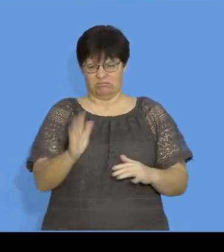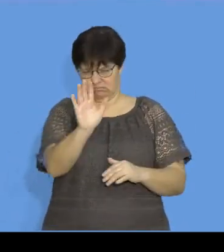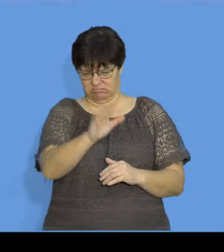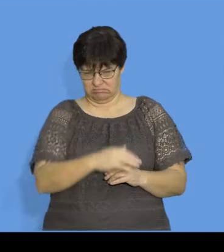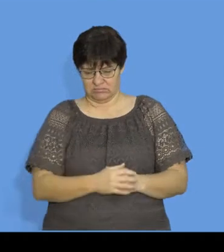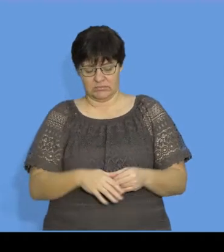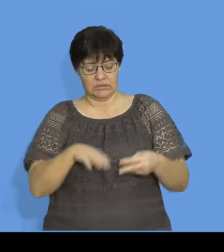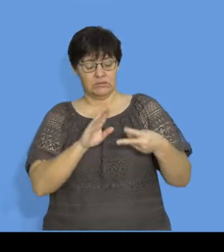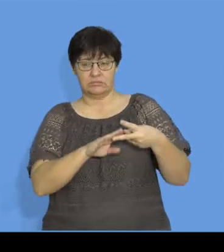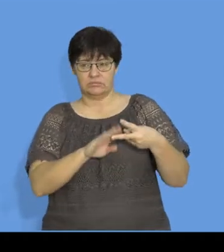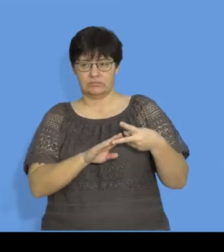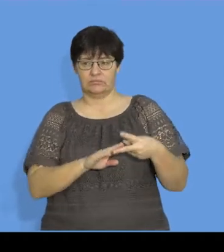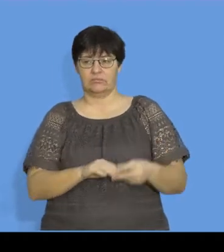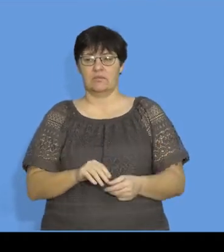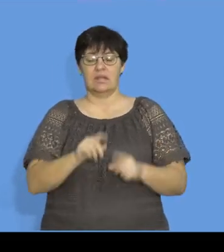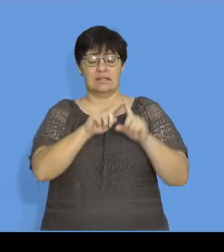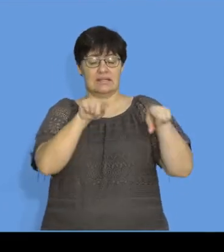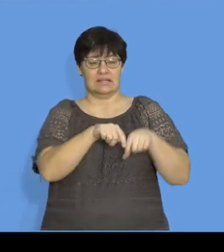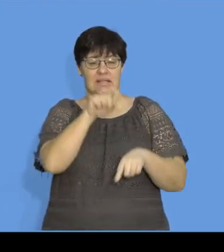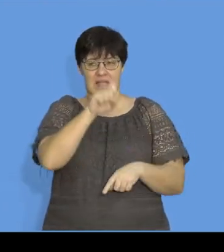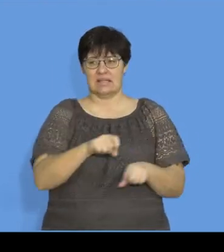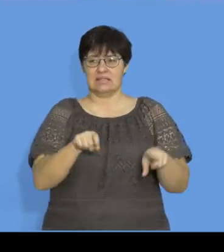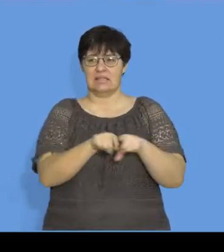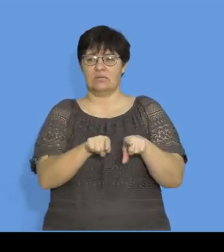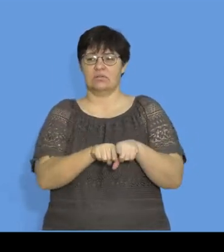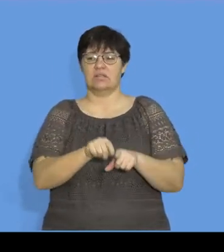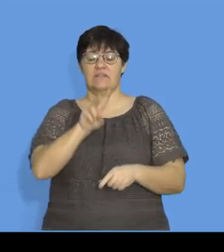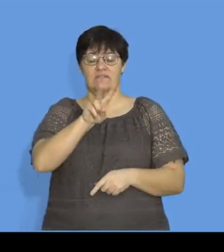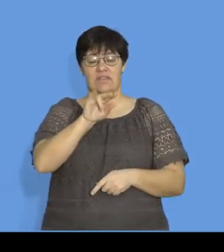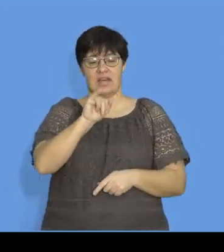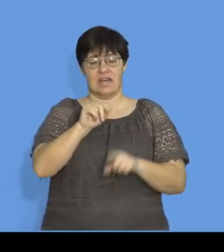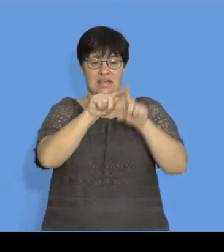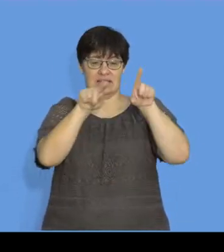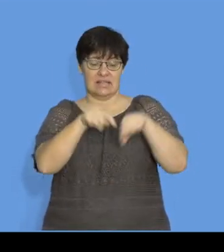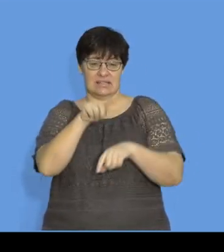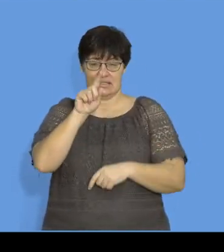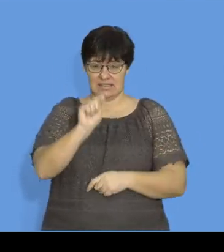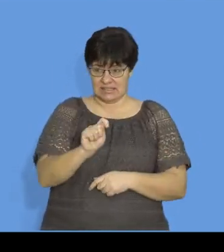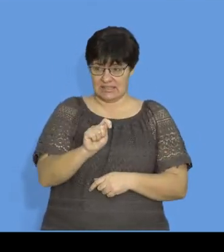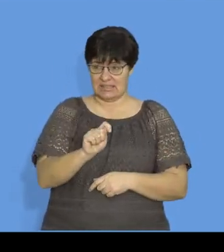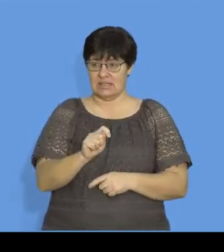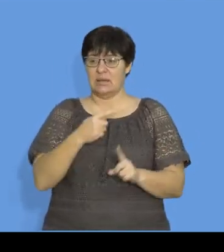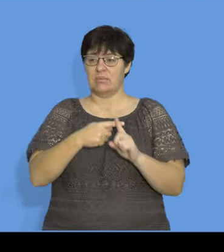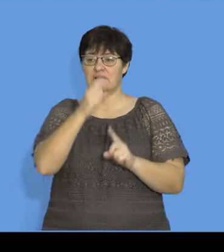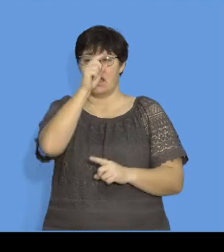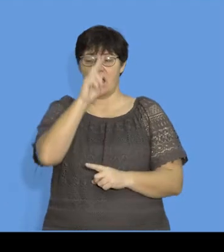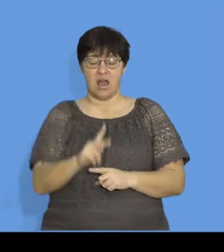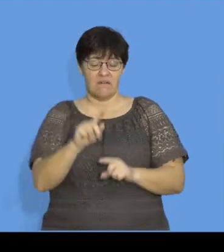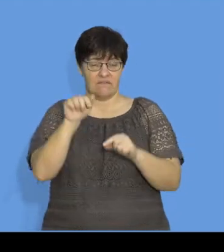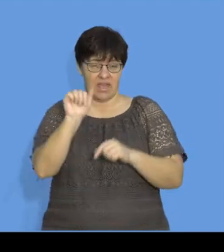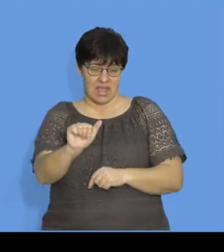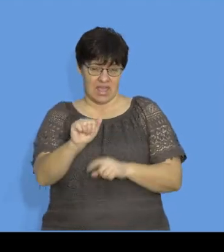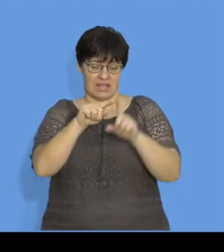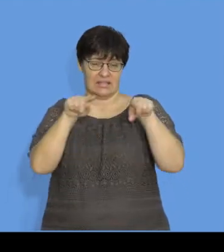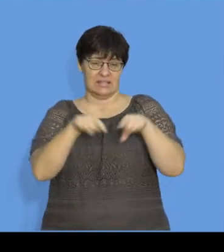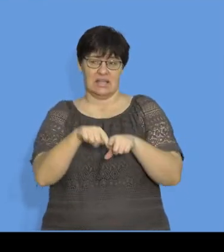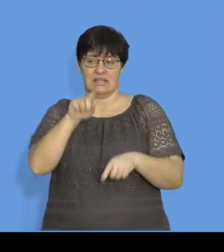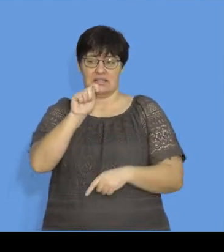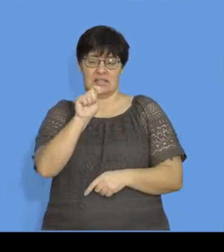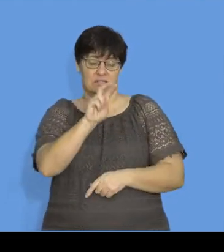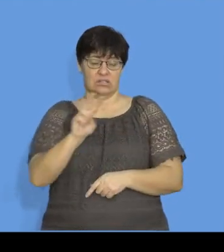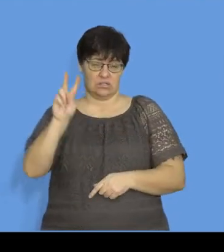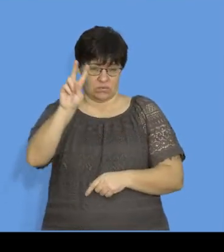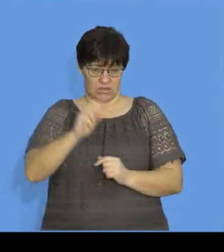much. Delta X equals VI delta T plus a half A delta T squared. We don't always